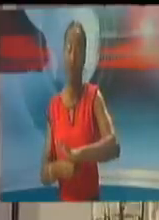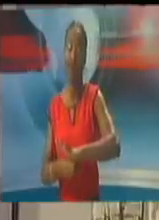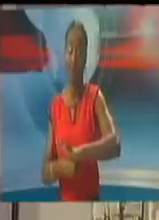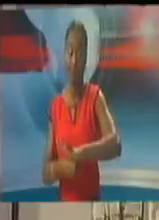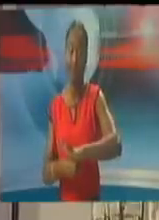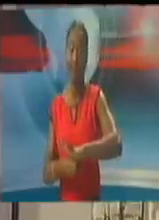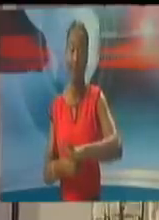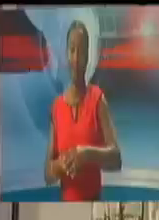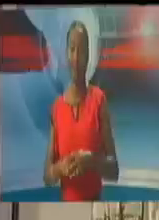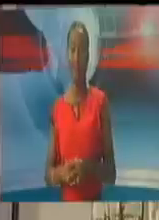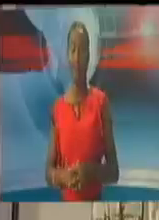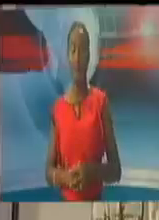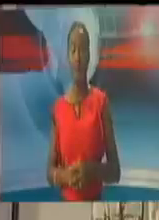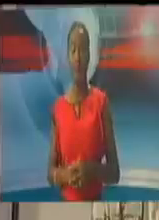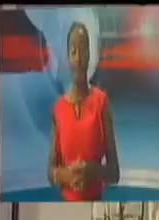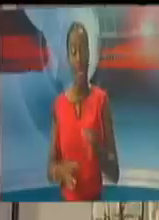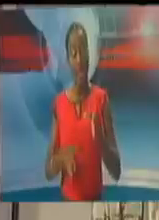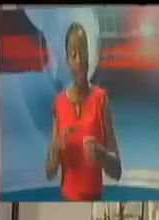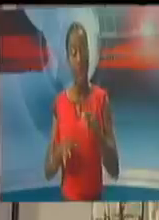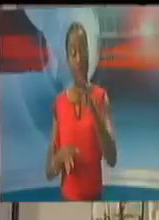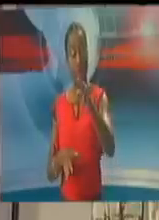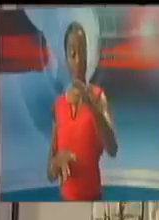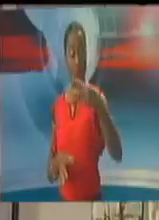about yesterday.